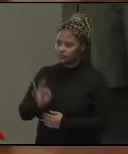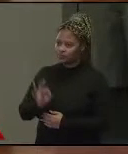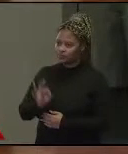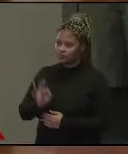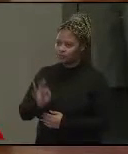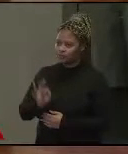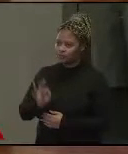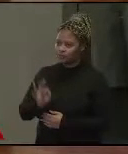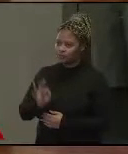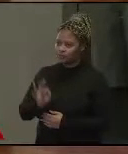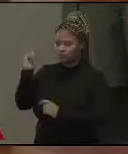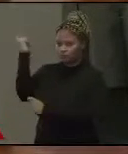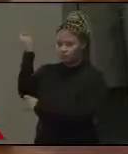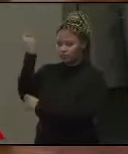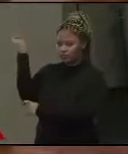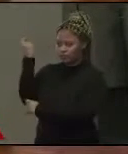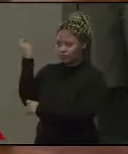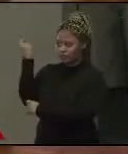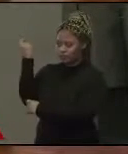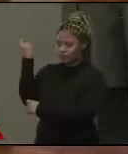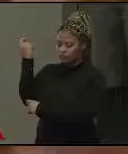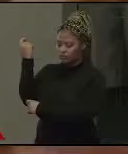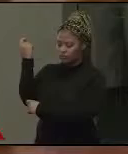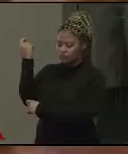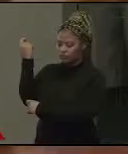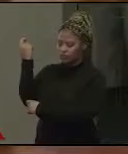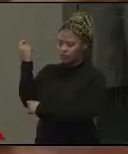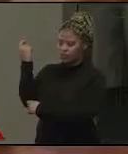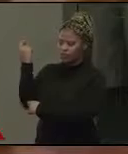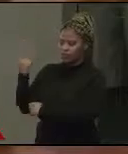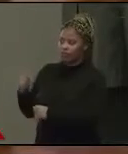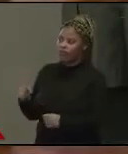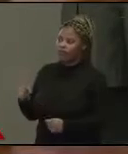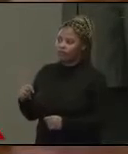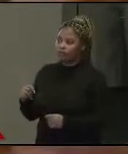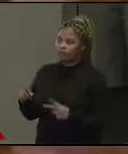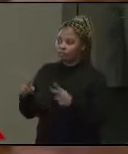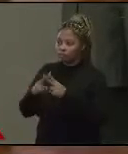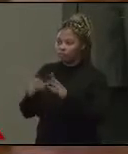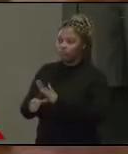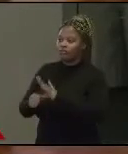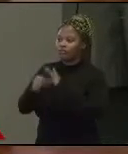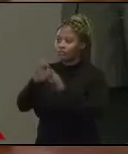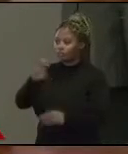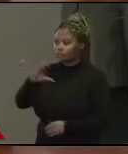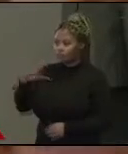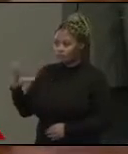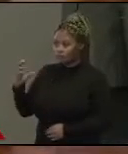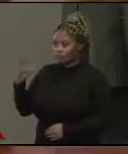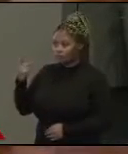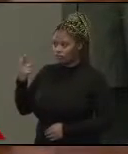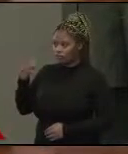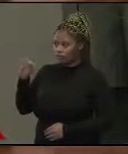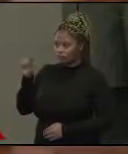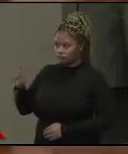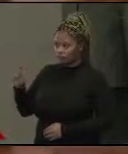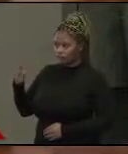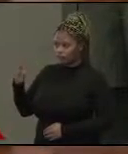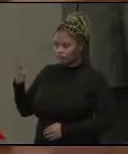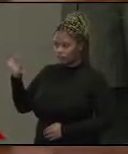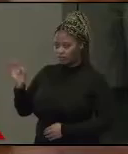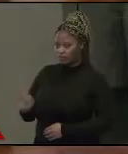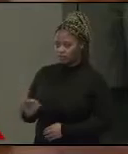proportion across provinces was that of our province, Eastern Cape, that is sitting at 70.4%. One of